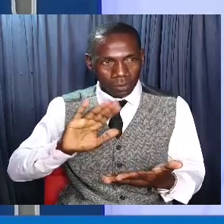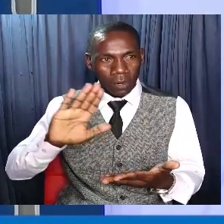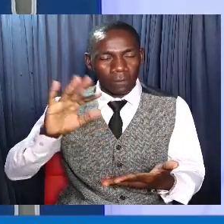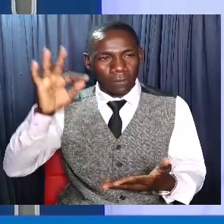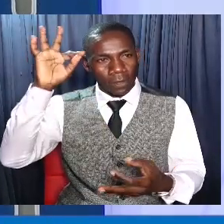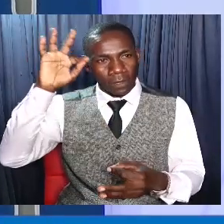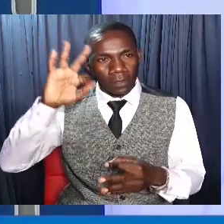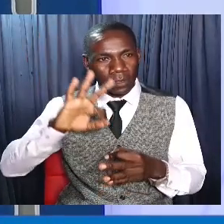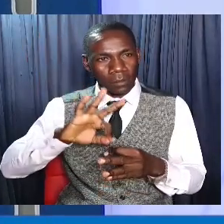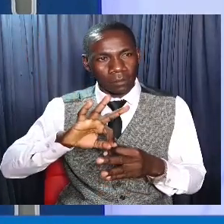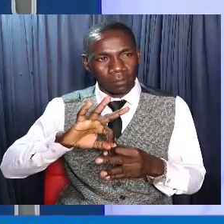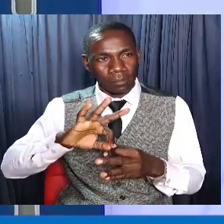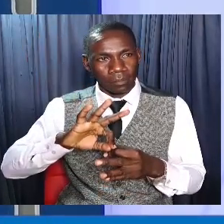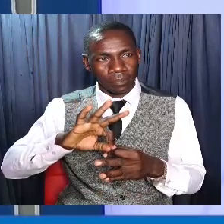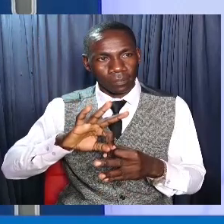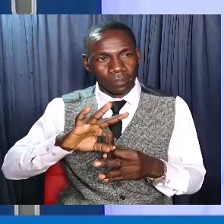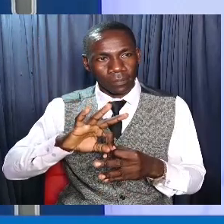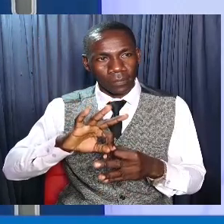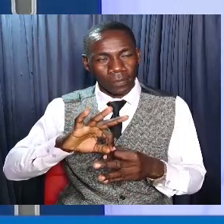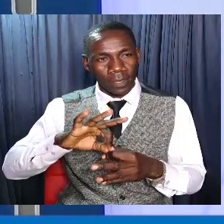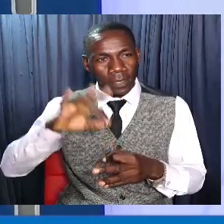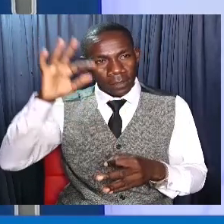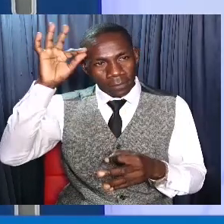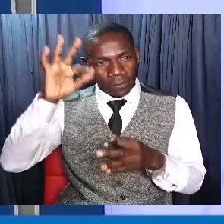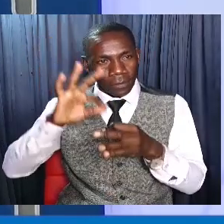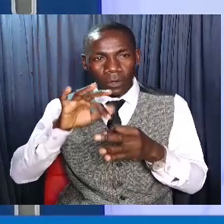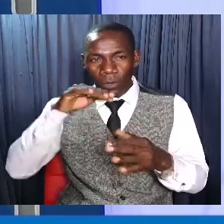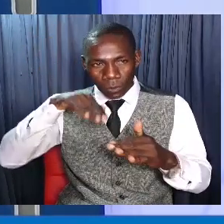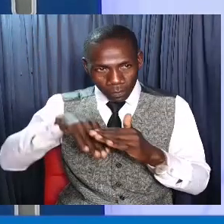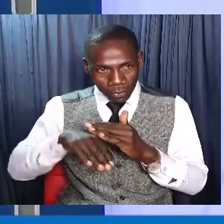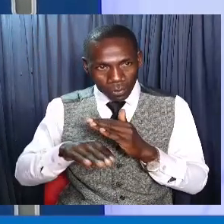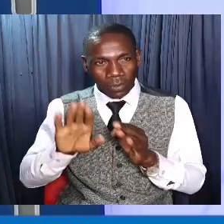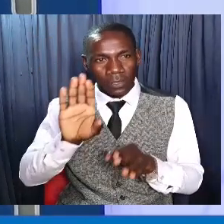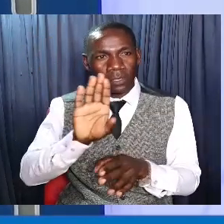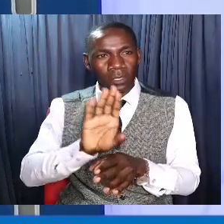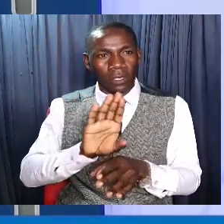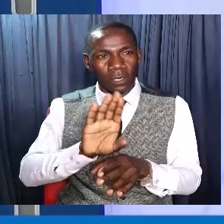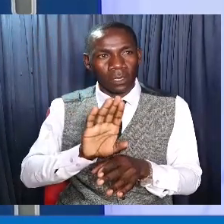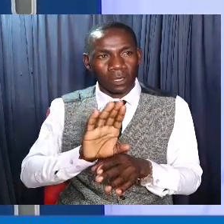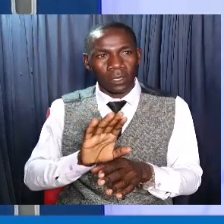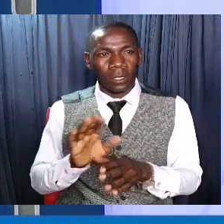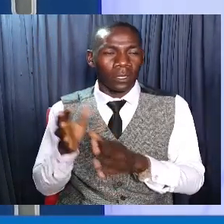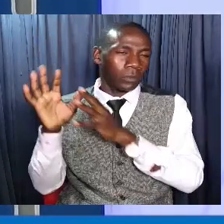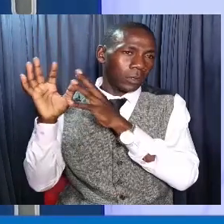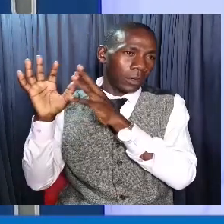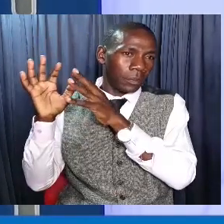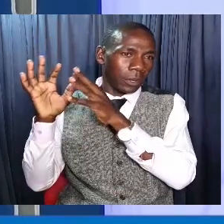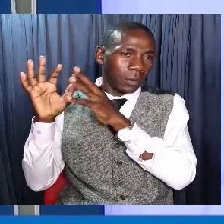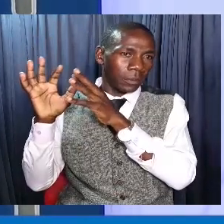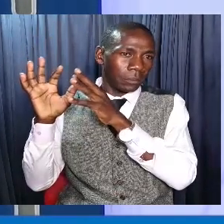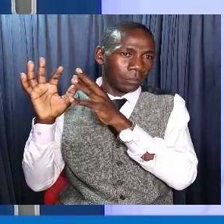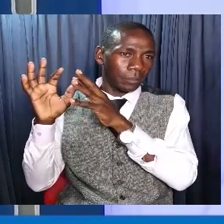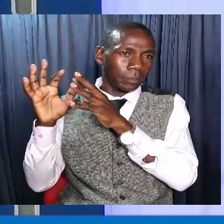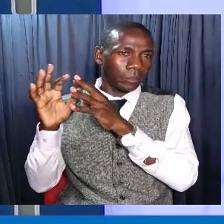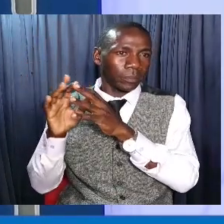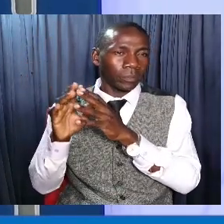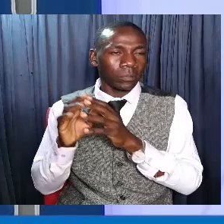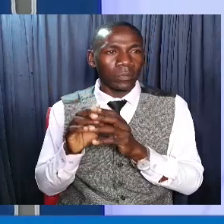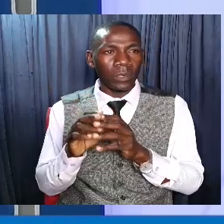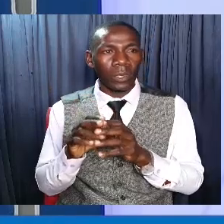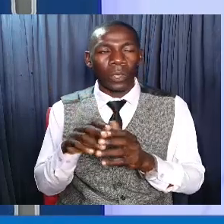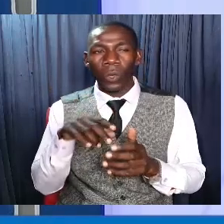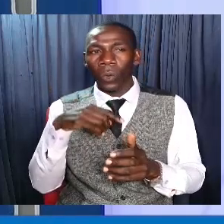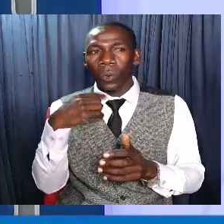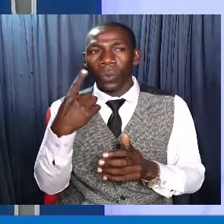Our faith. Imani si kule kuingia kanisani. Faith is not coming to church. Na kupiga makofi. And clapping. Mtu